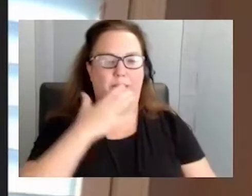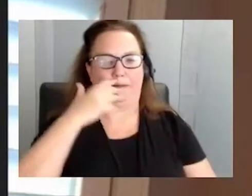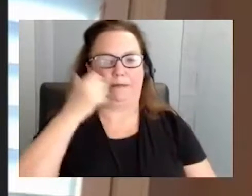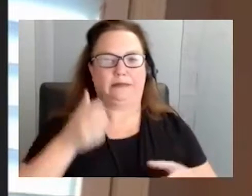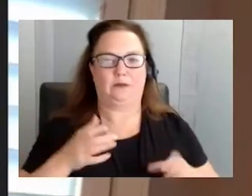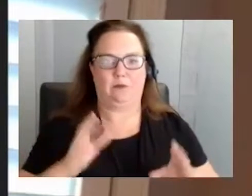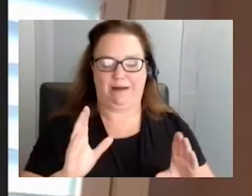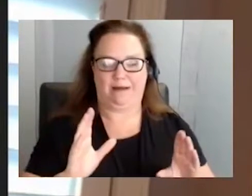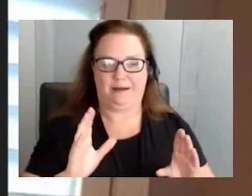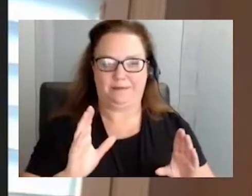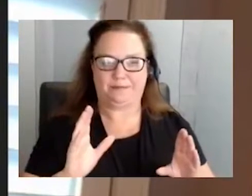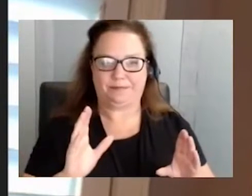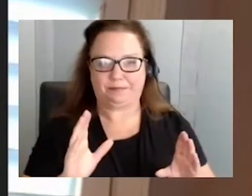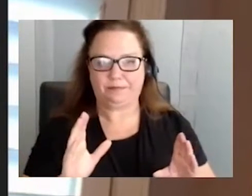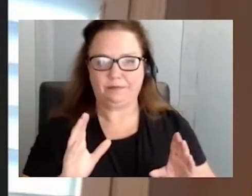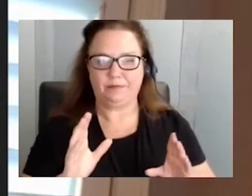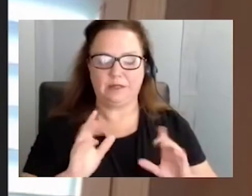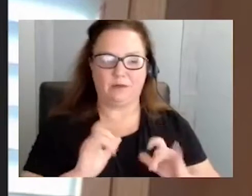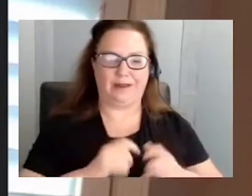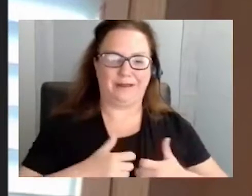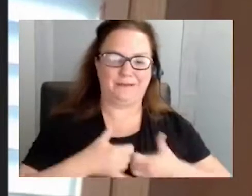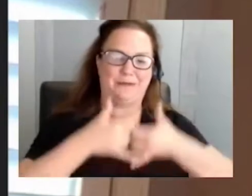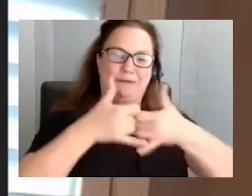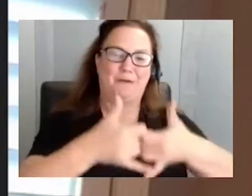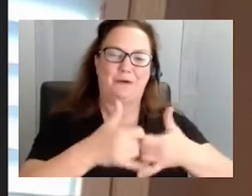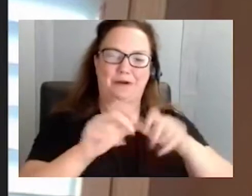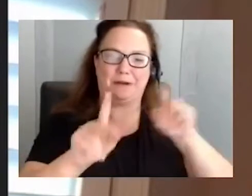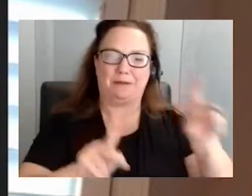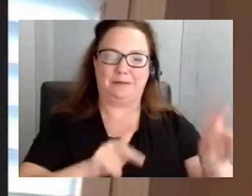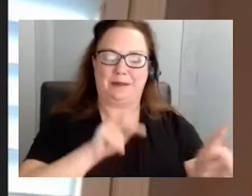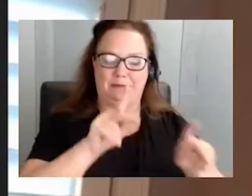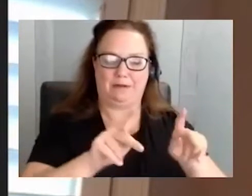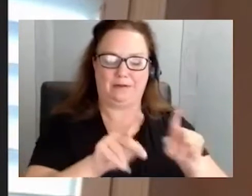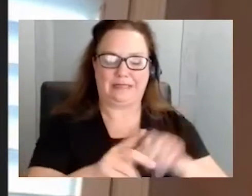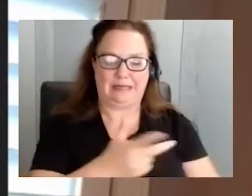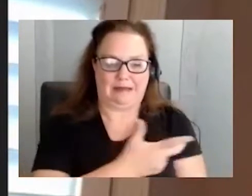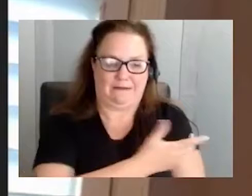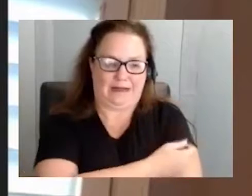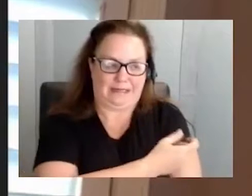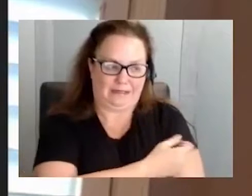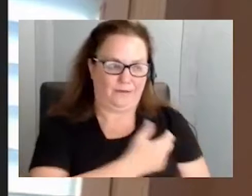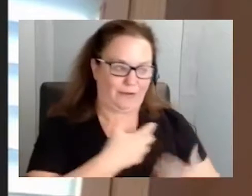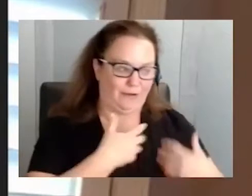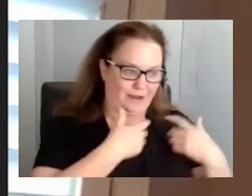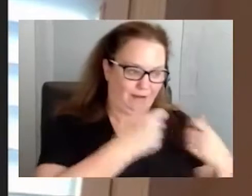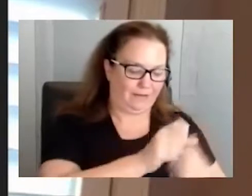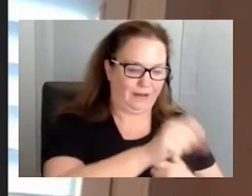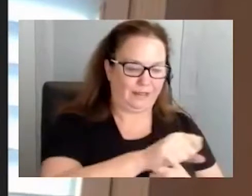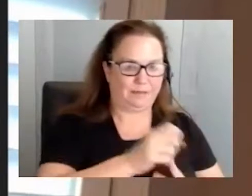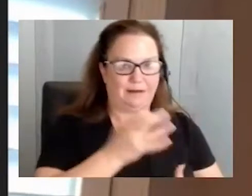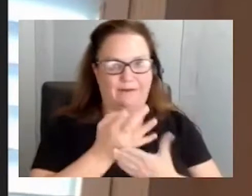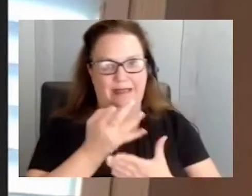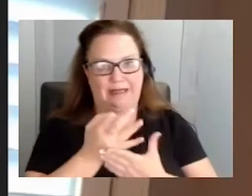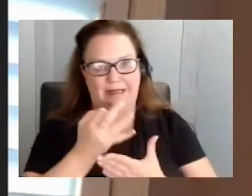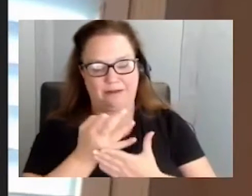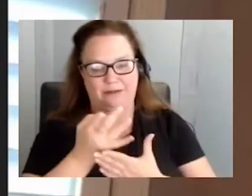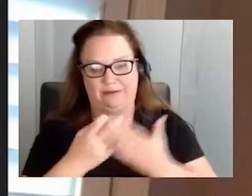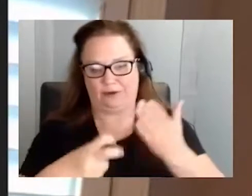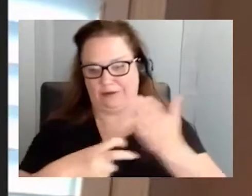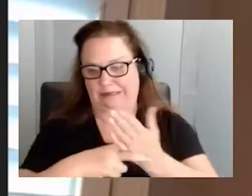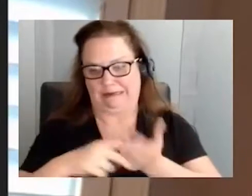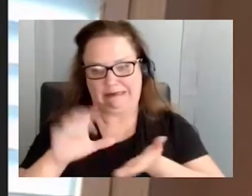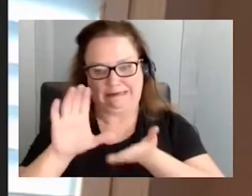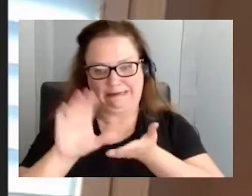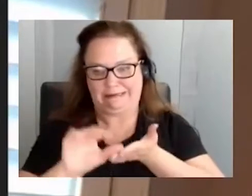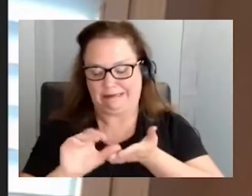be that we're able to reward the fan for making the choice, not only good for their health, but maybe good financially, whether it's a ticket discount or